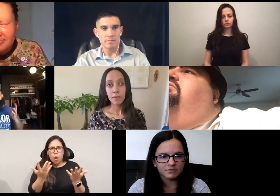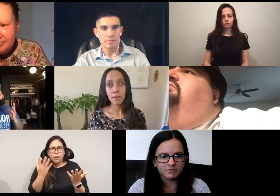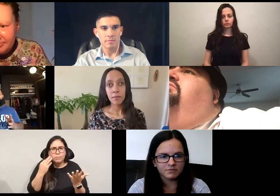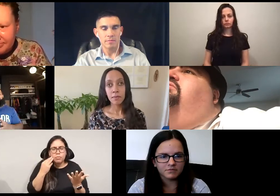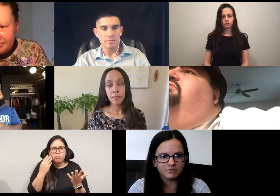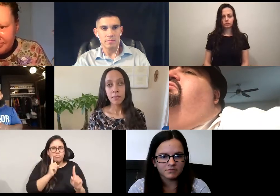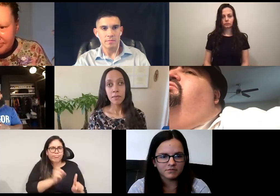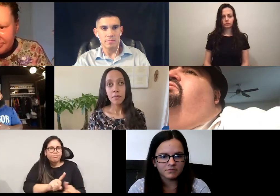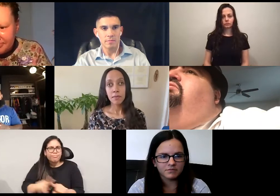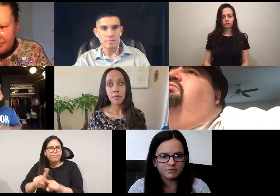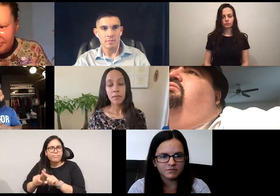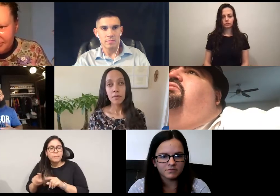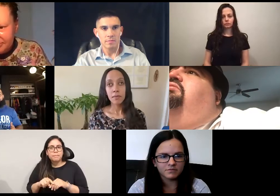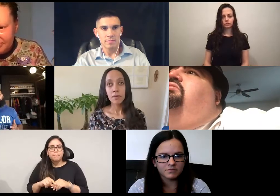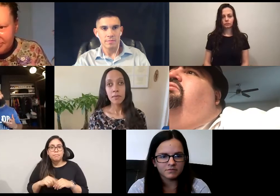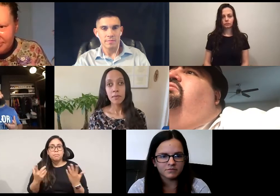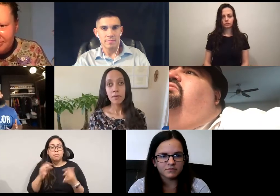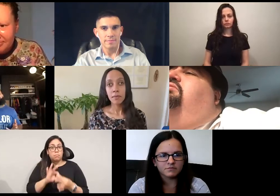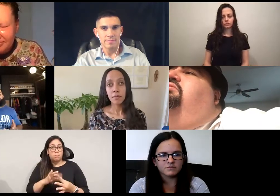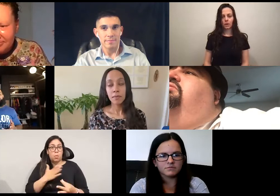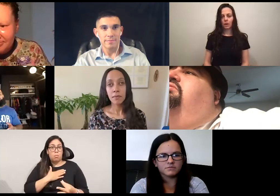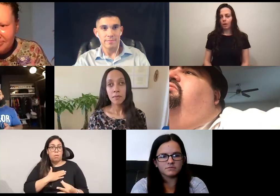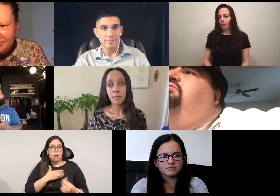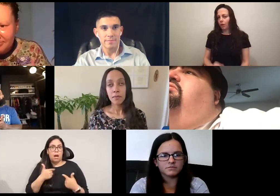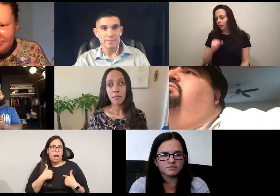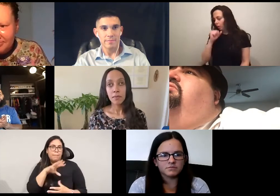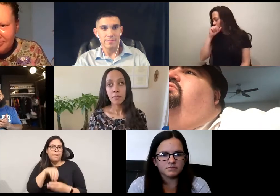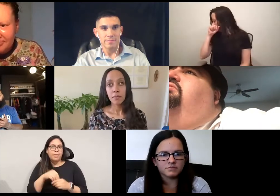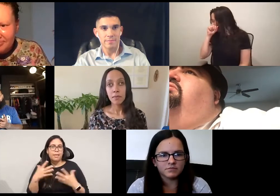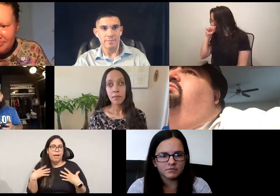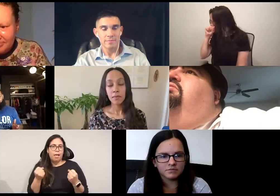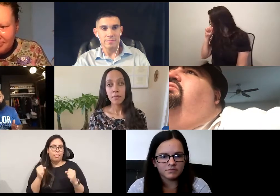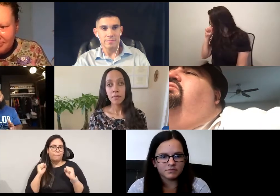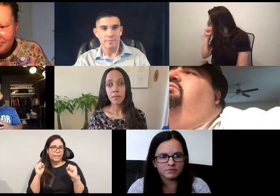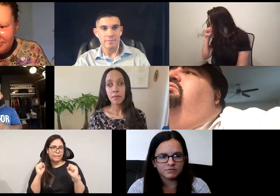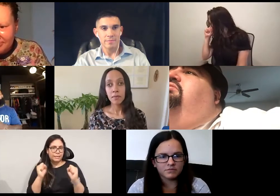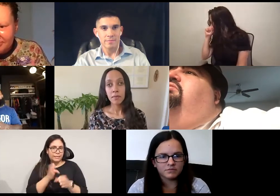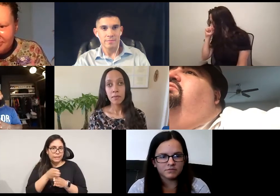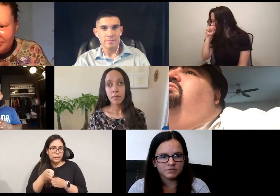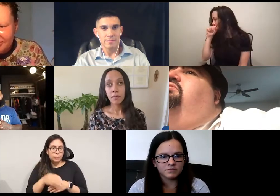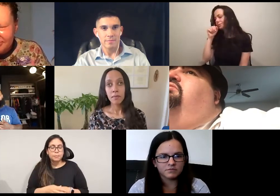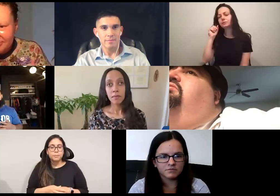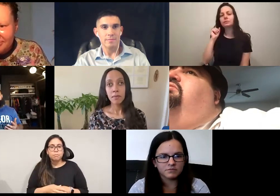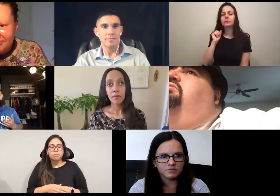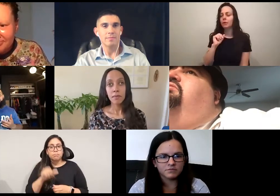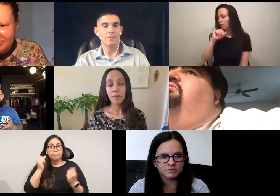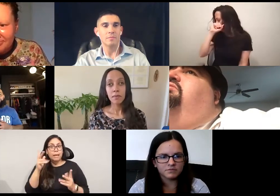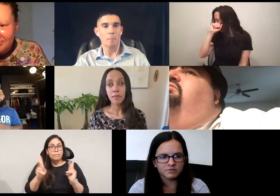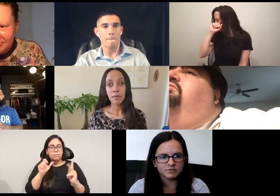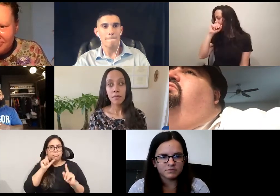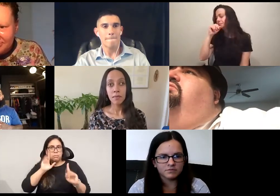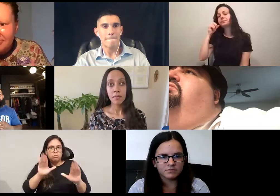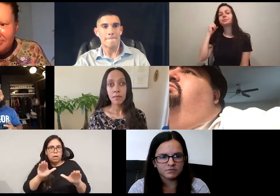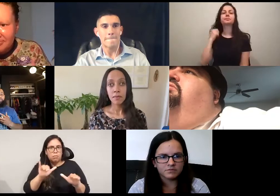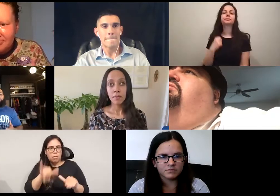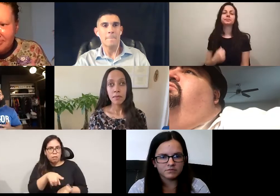I just pertaining to the things that I do, I'm in a fitness field. And so a lot of people didn't expect those with disabilities